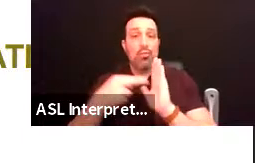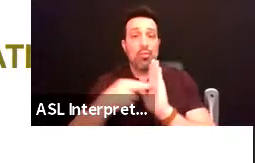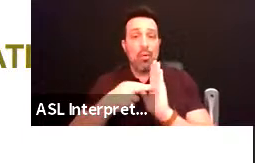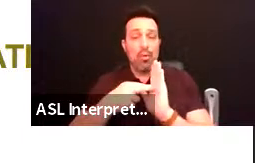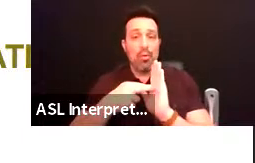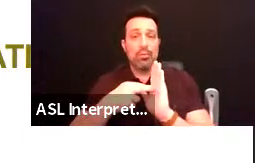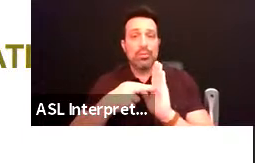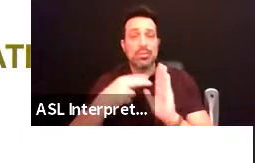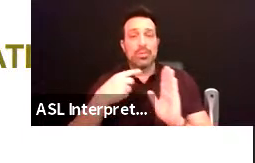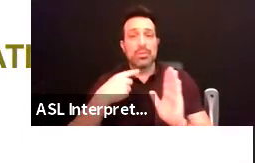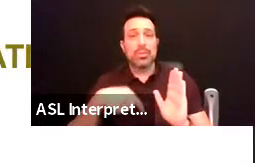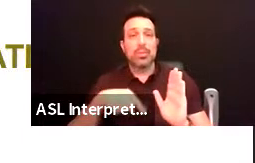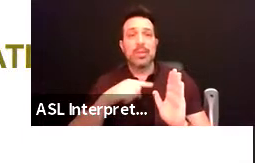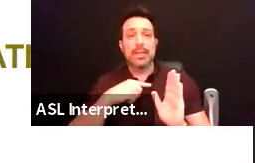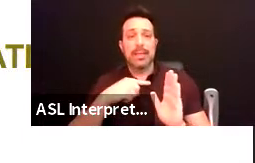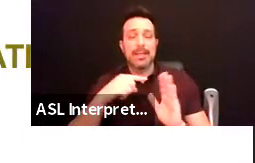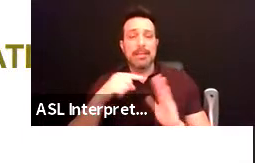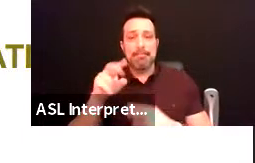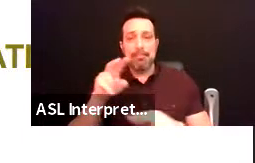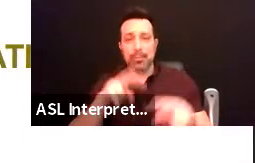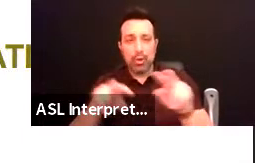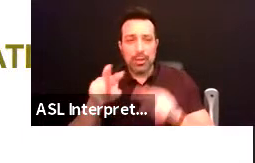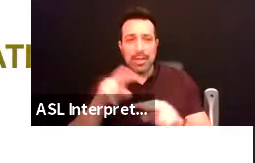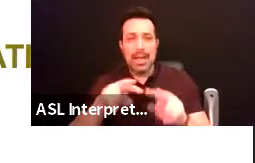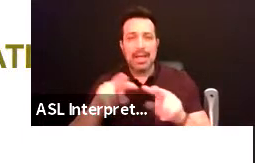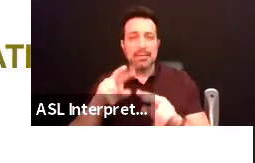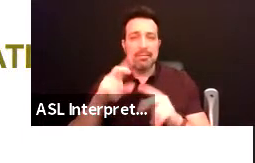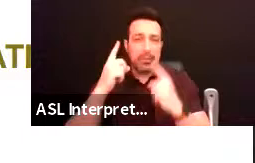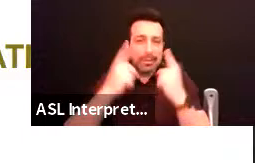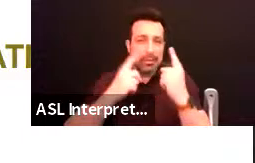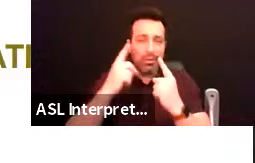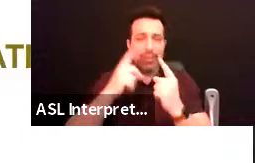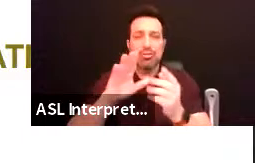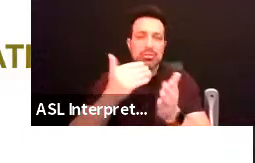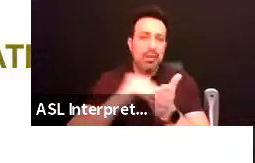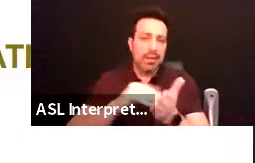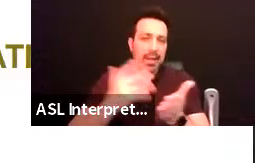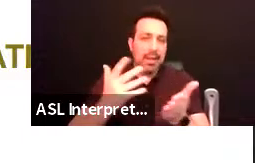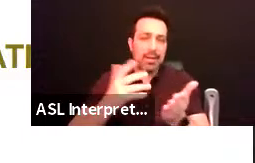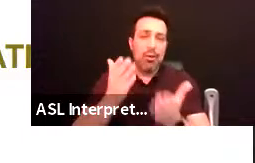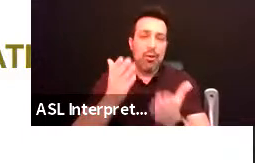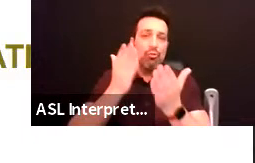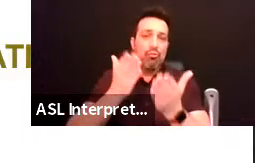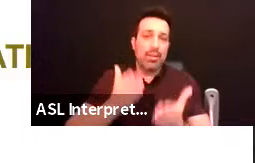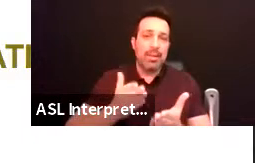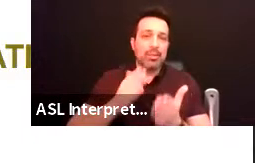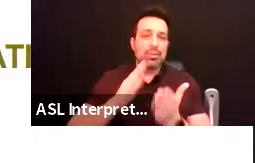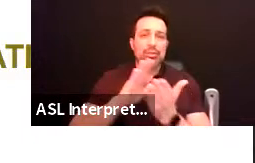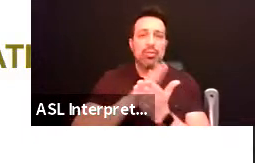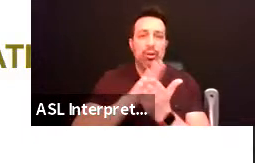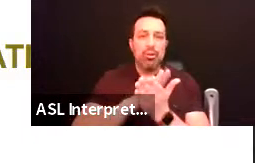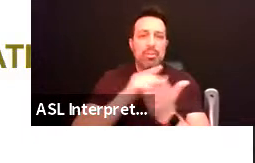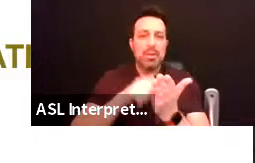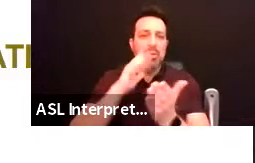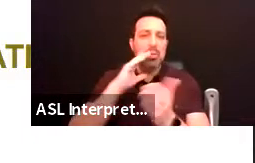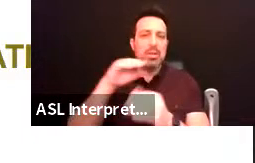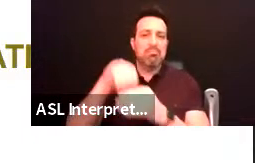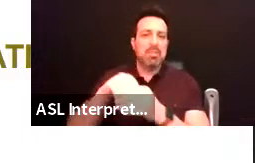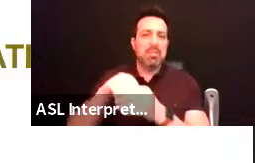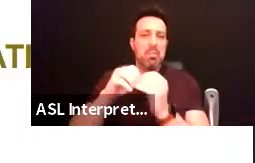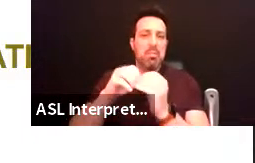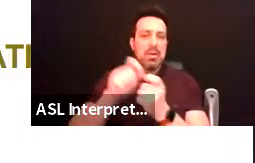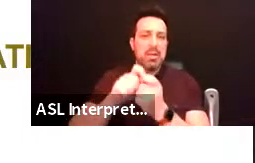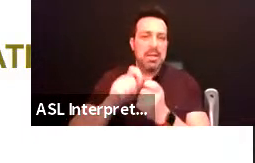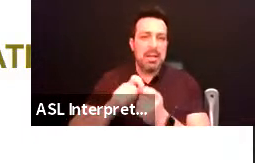we really kind of looked at for consideration, and again, the recommendations document will go into this in more